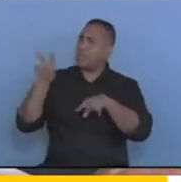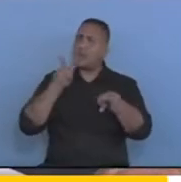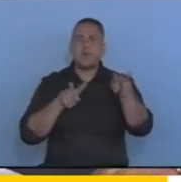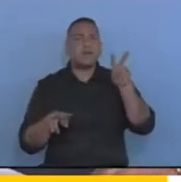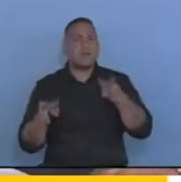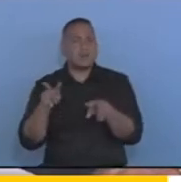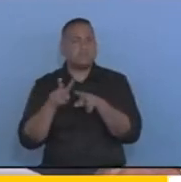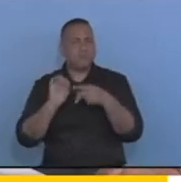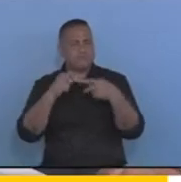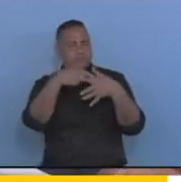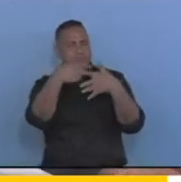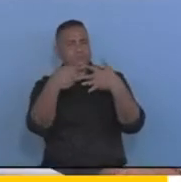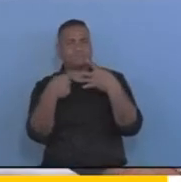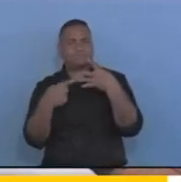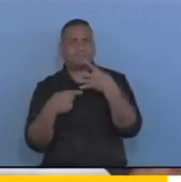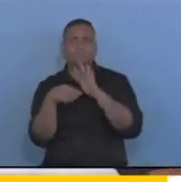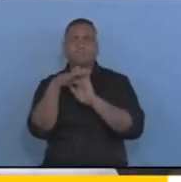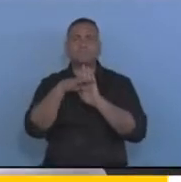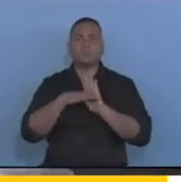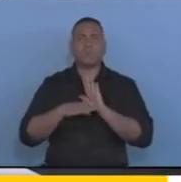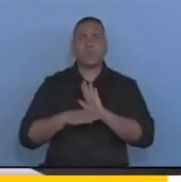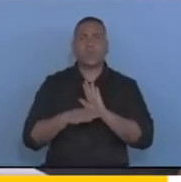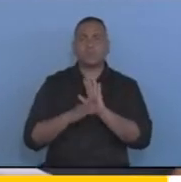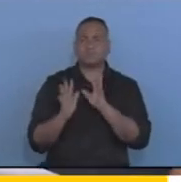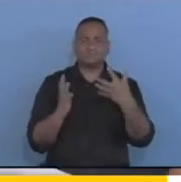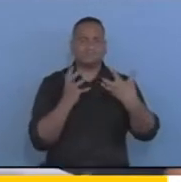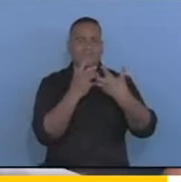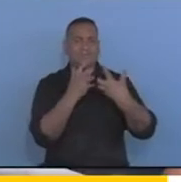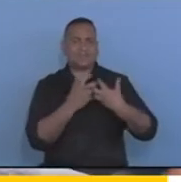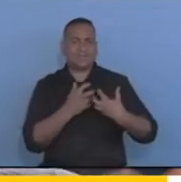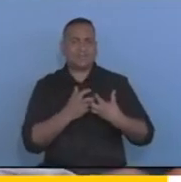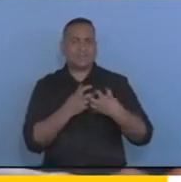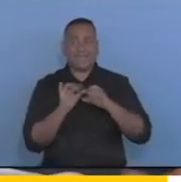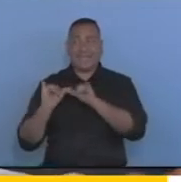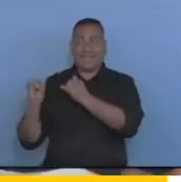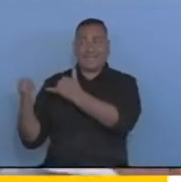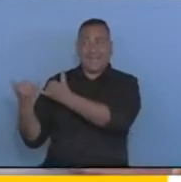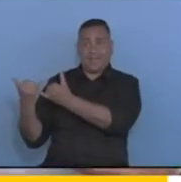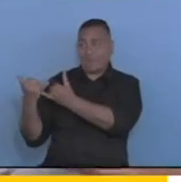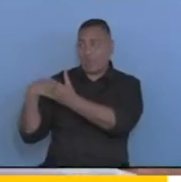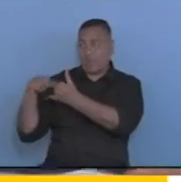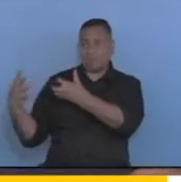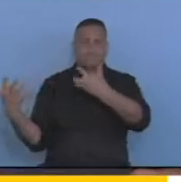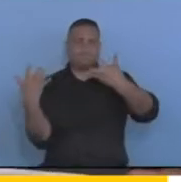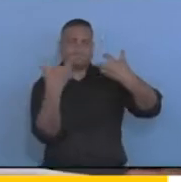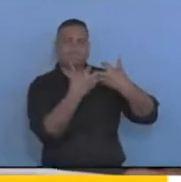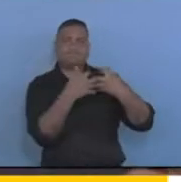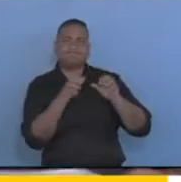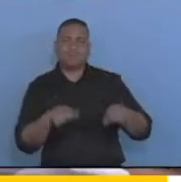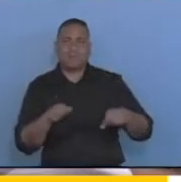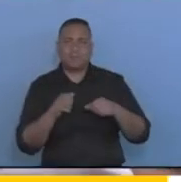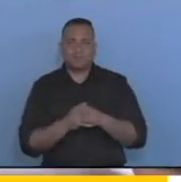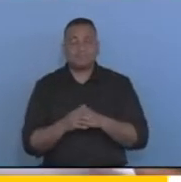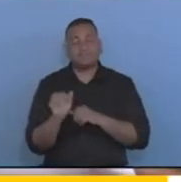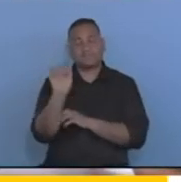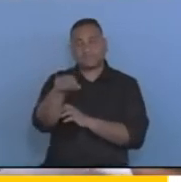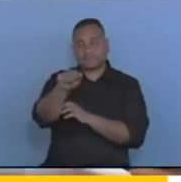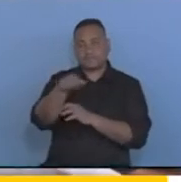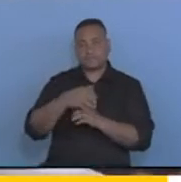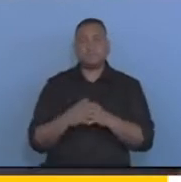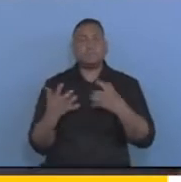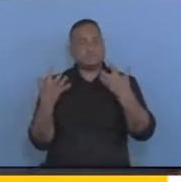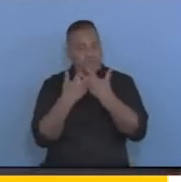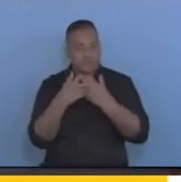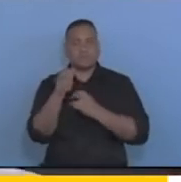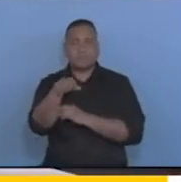in line basically with the industry out there as well, what is needed out there? Very much so. We cannot deliver